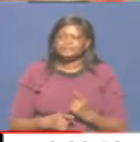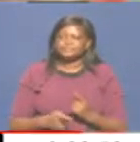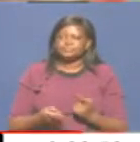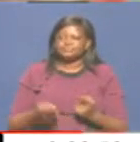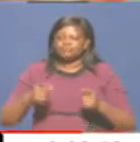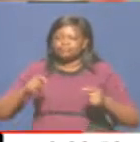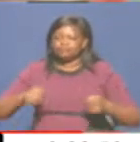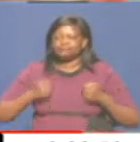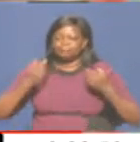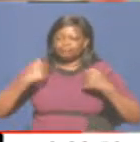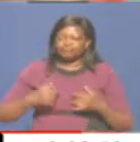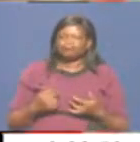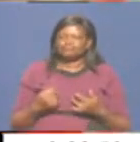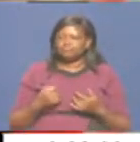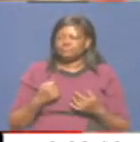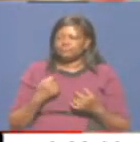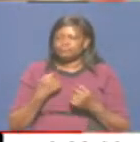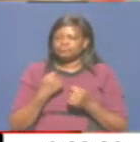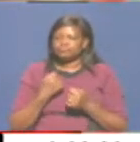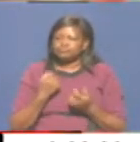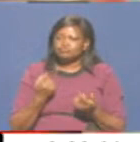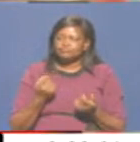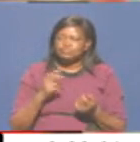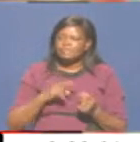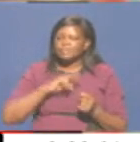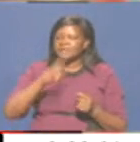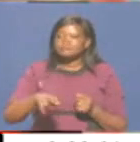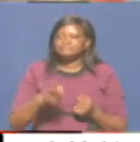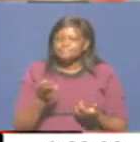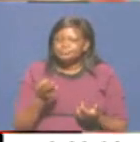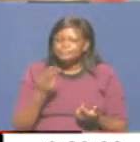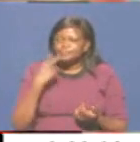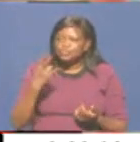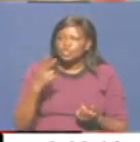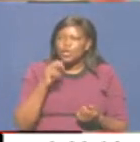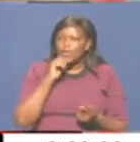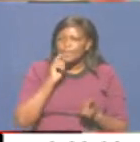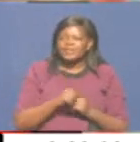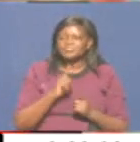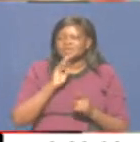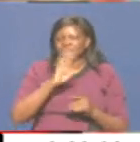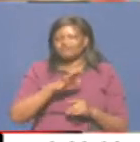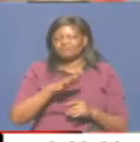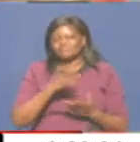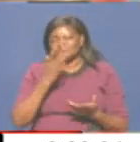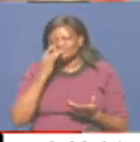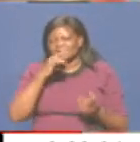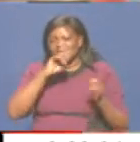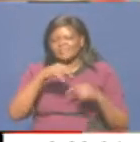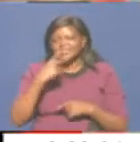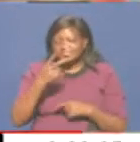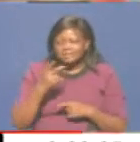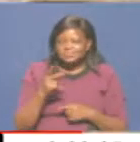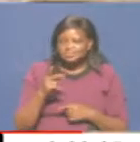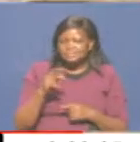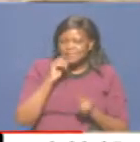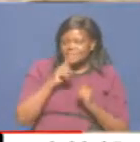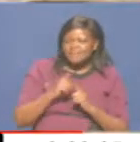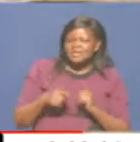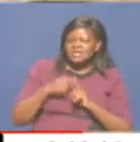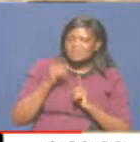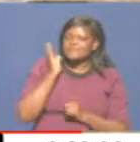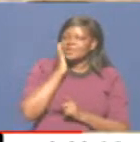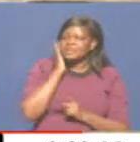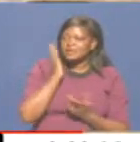dakika mbili tatu kuruka ndani nikapata huo ndugu yake ananiambia Jose kuja uone kama ameua madhe. Saa